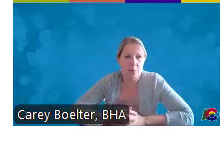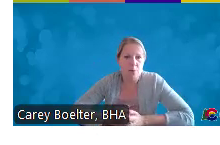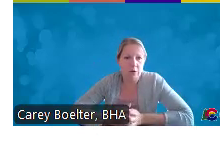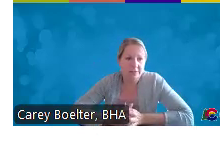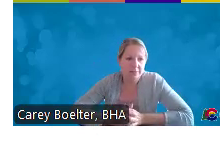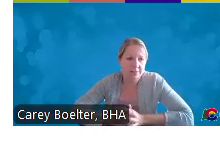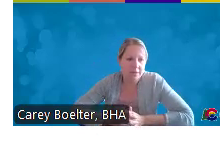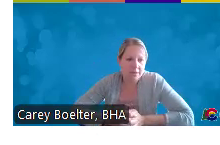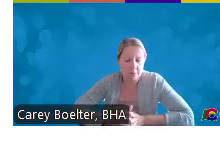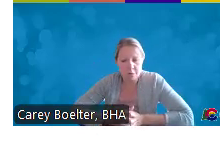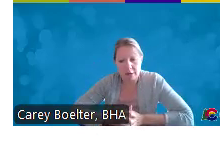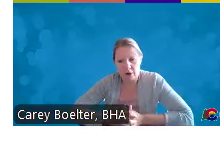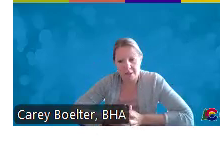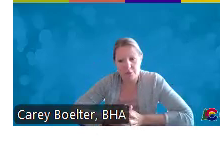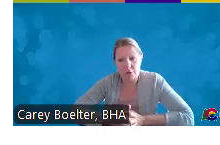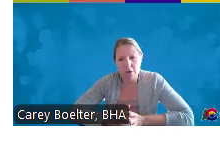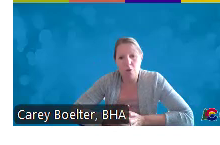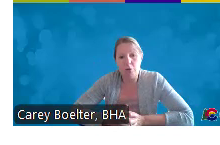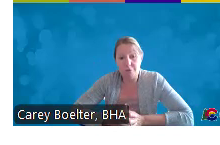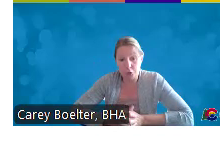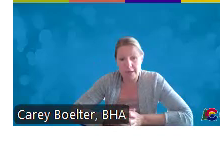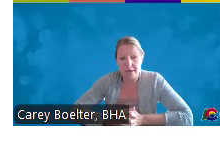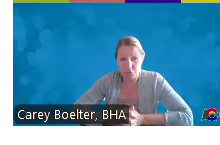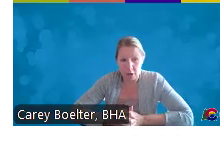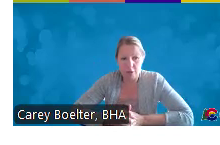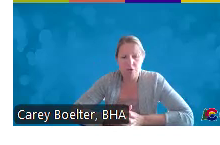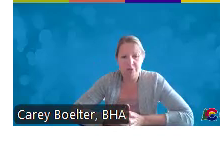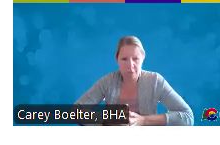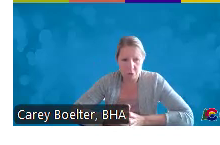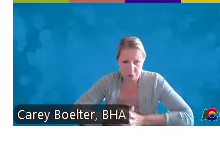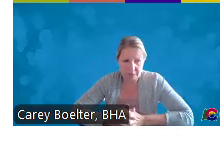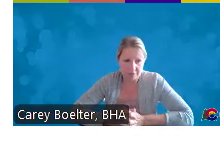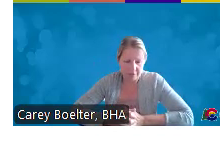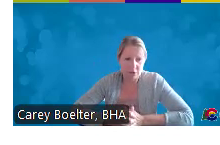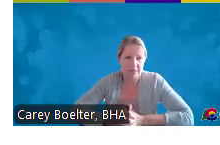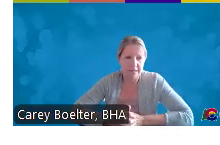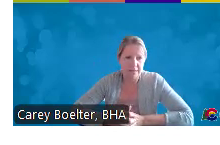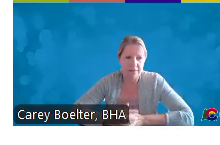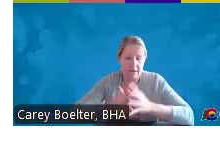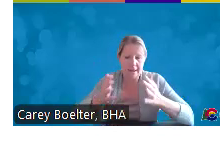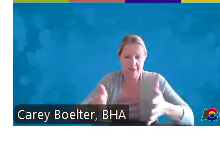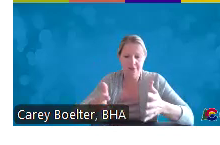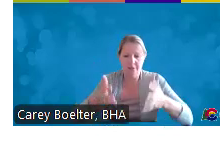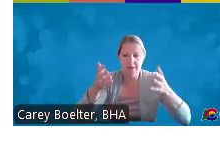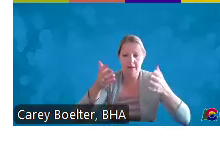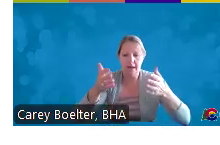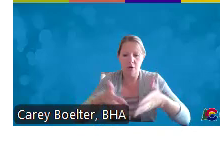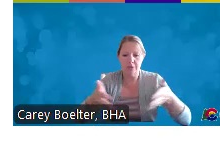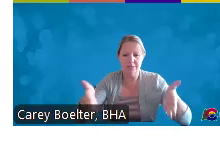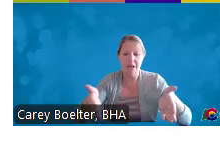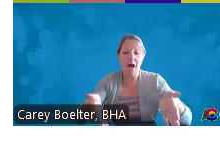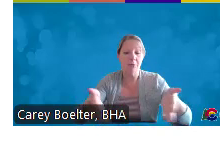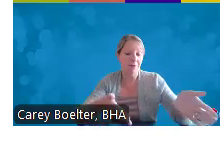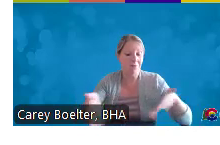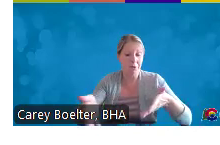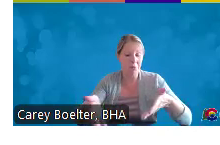had a mobile crisis subject matter expert review it as well, somebody who's been in the field and asked, how